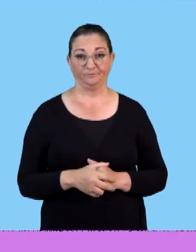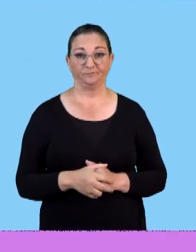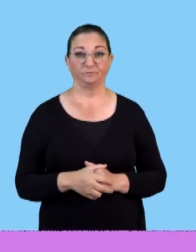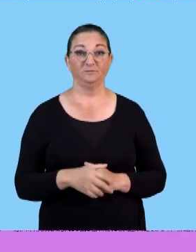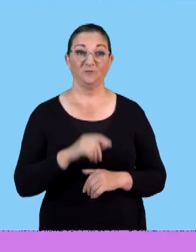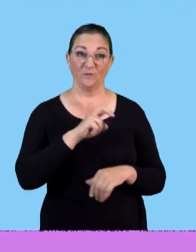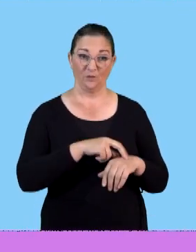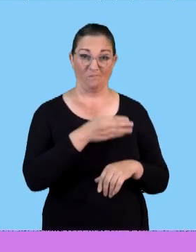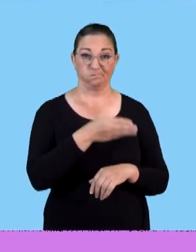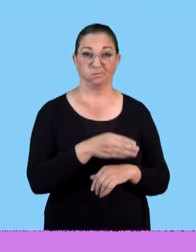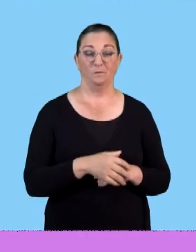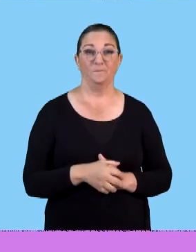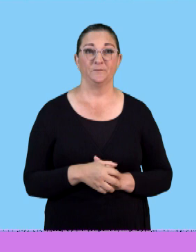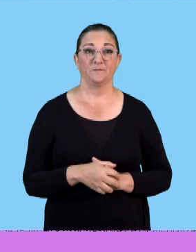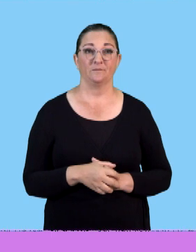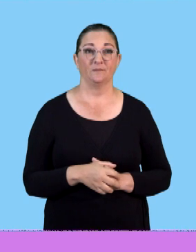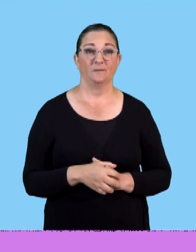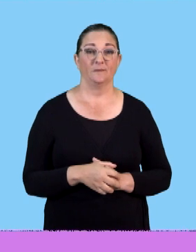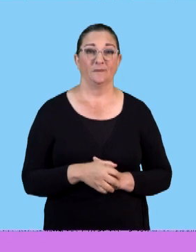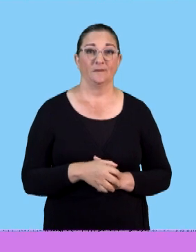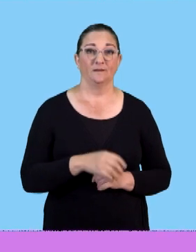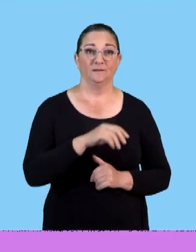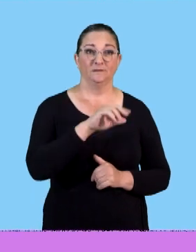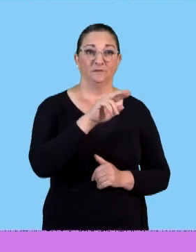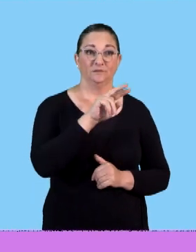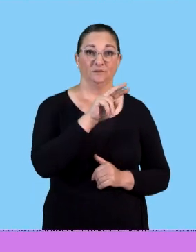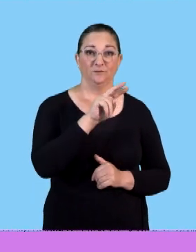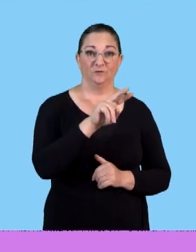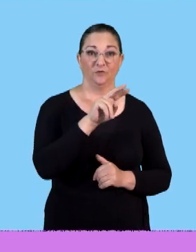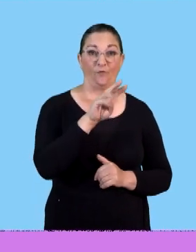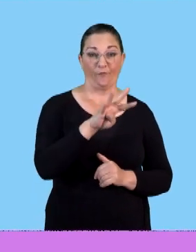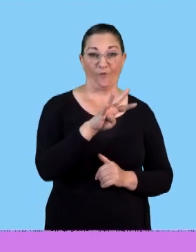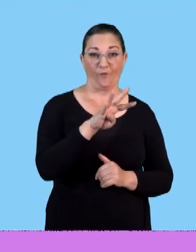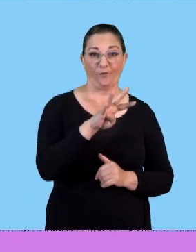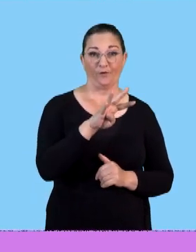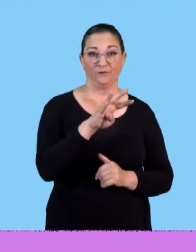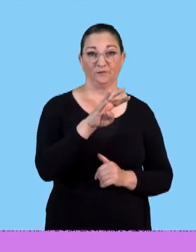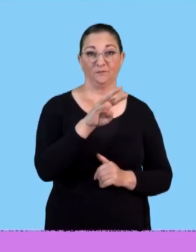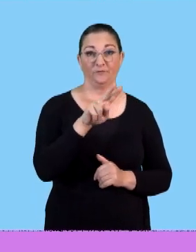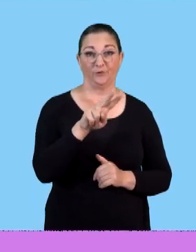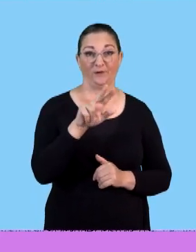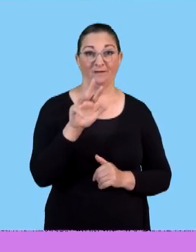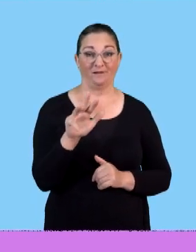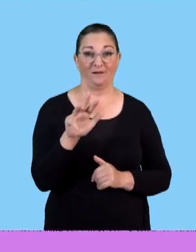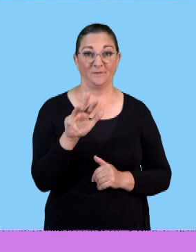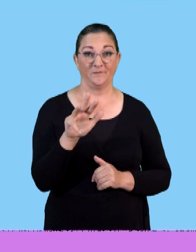429,627 rand and 24 cents. We will need that. Okay, so I'll write down the cost price. We said it's